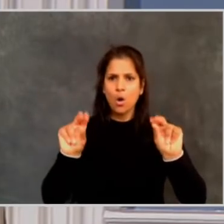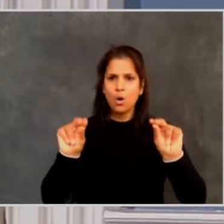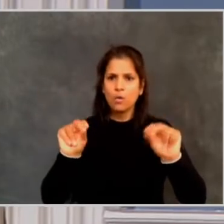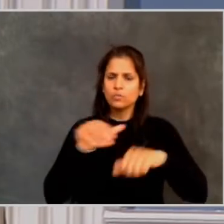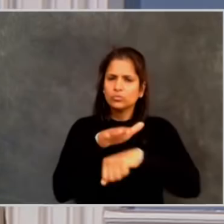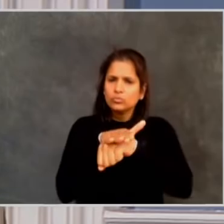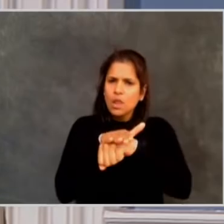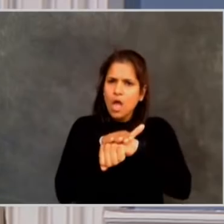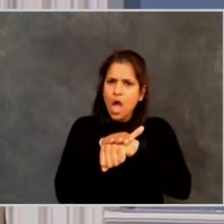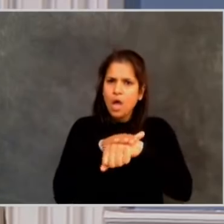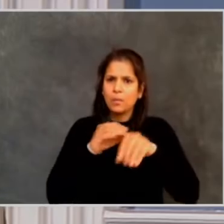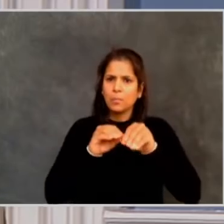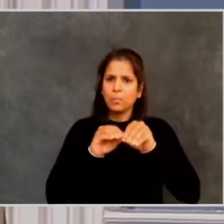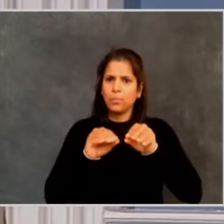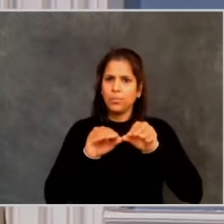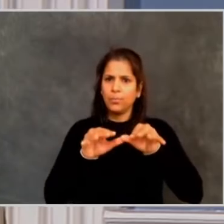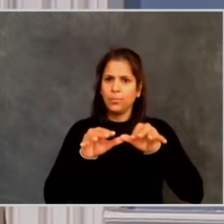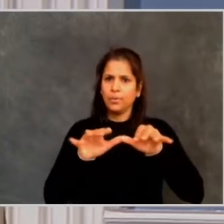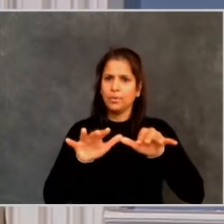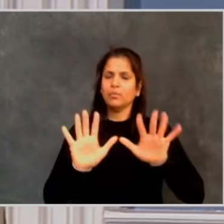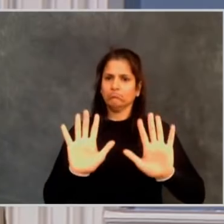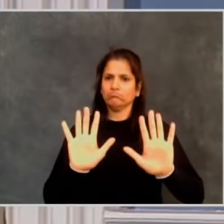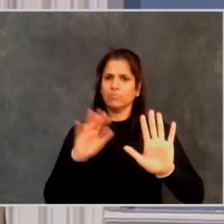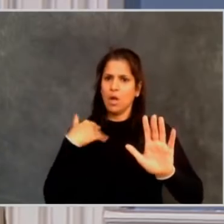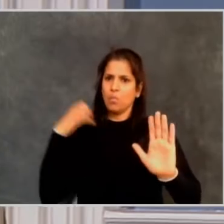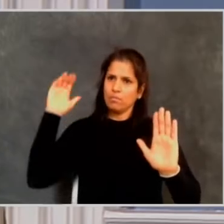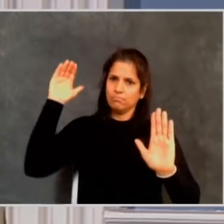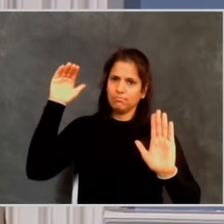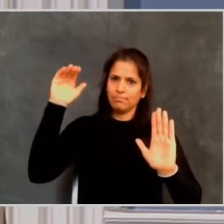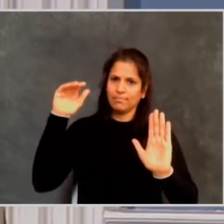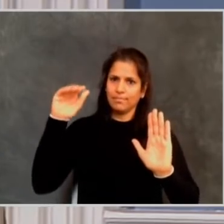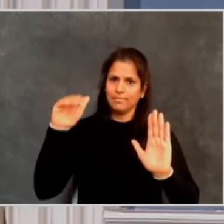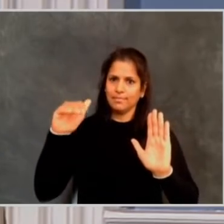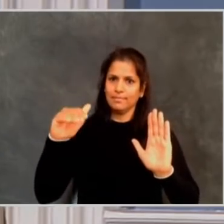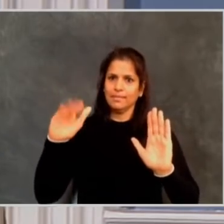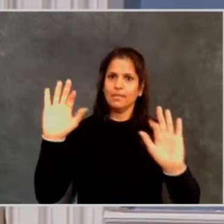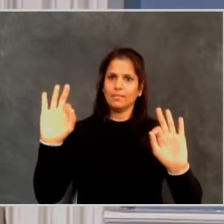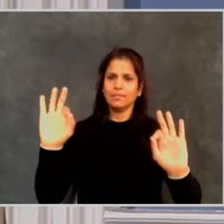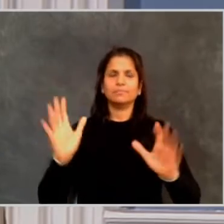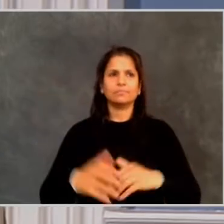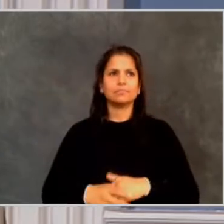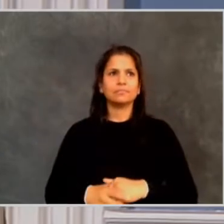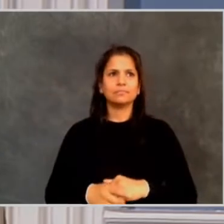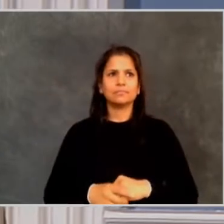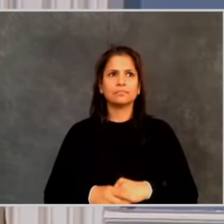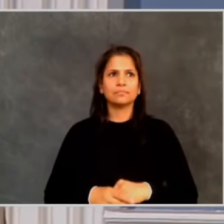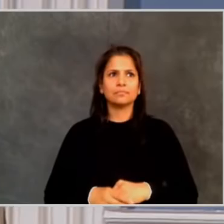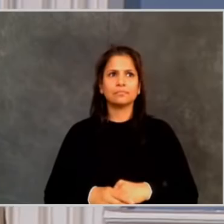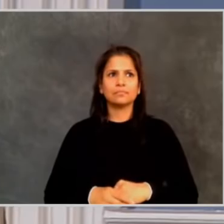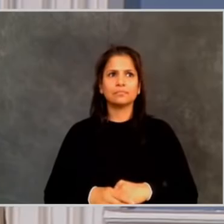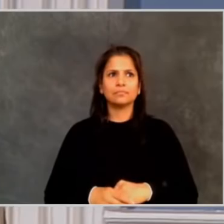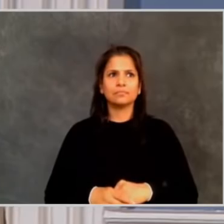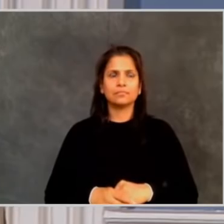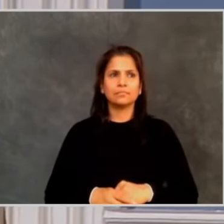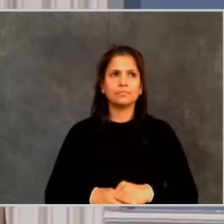everyday survival, but on people's ability to manage their chronic underlying illnesses, what we're doing around